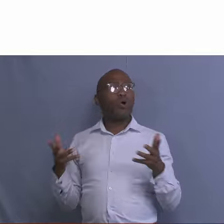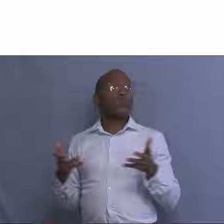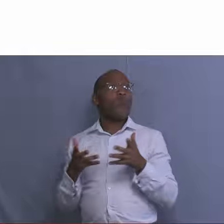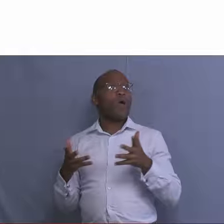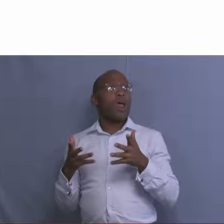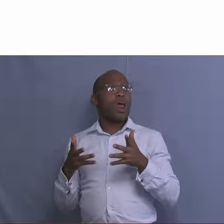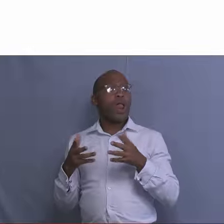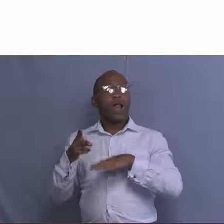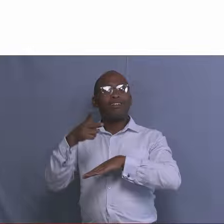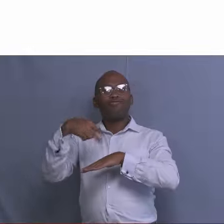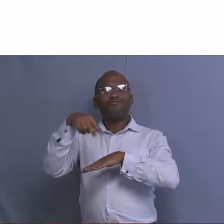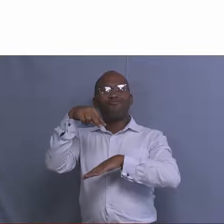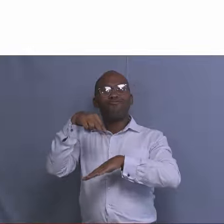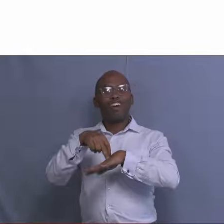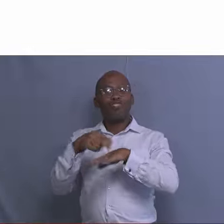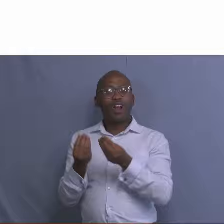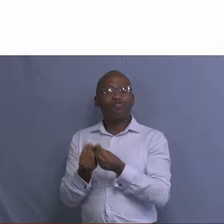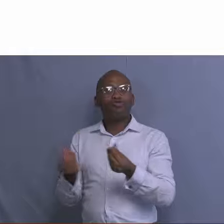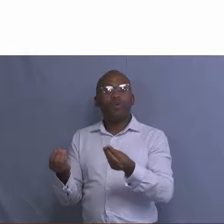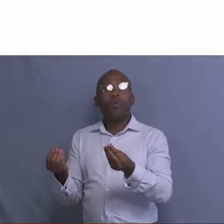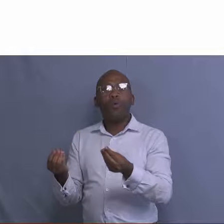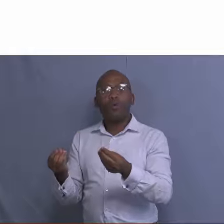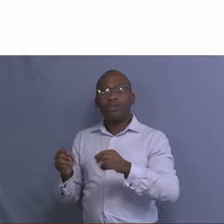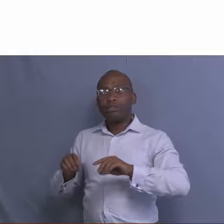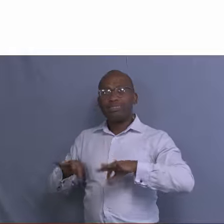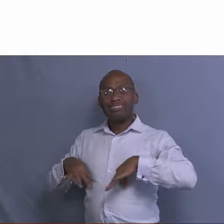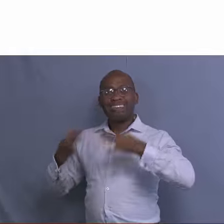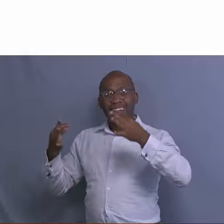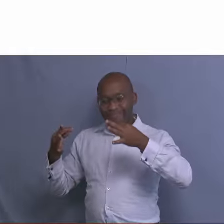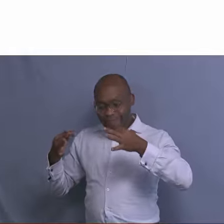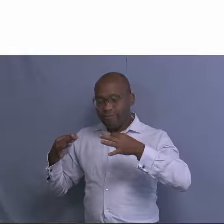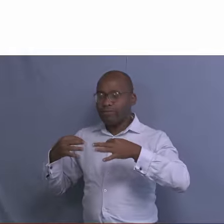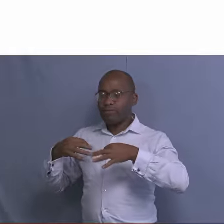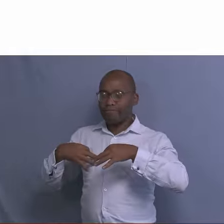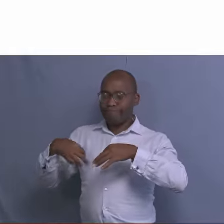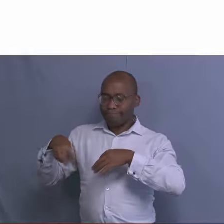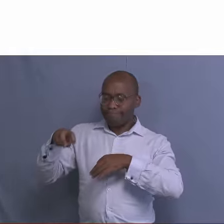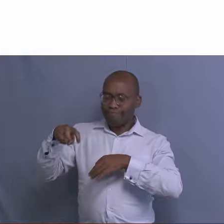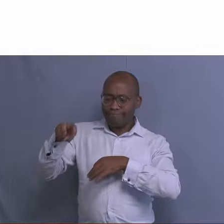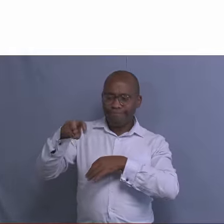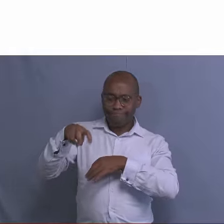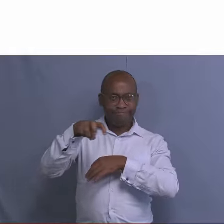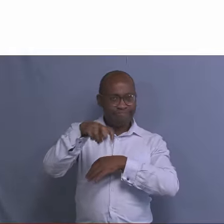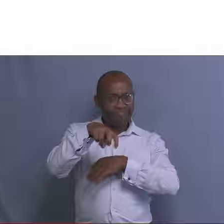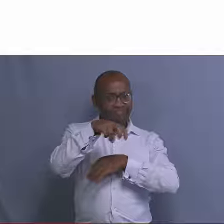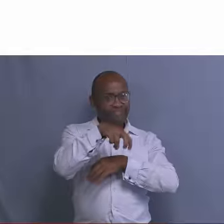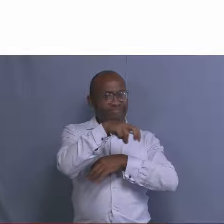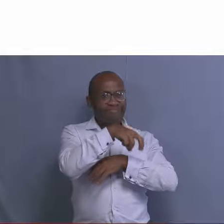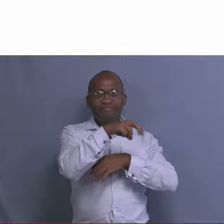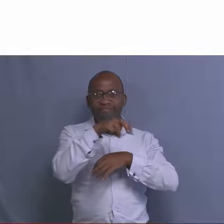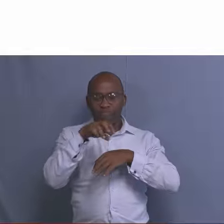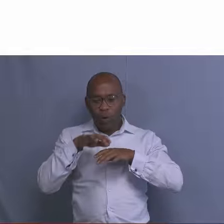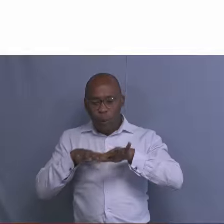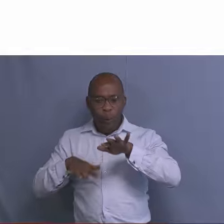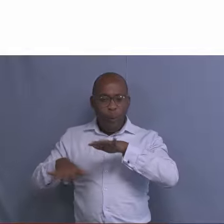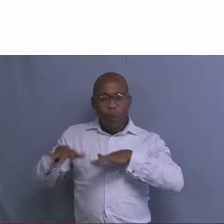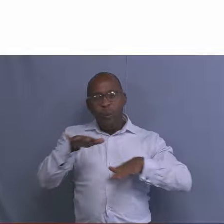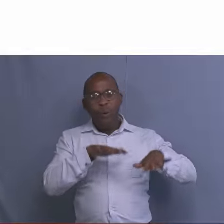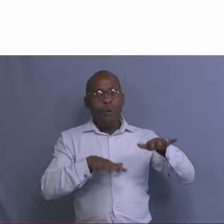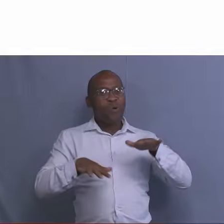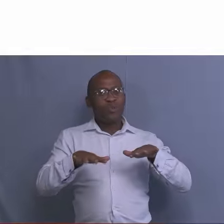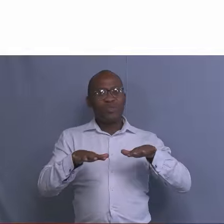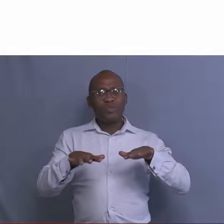big area so that you can produce more crops and more animals. And there is no shelter